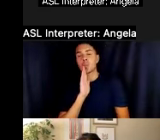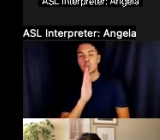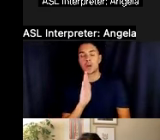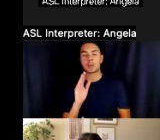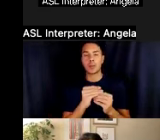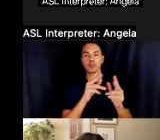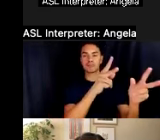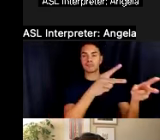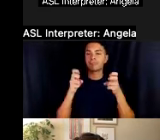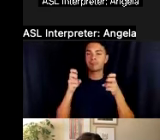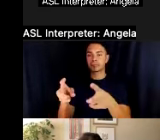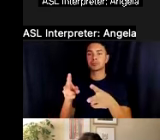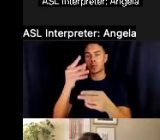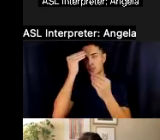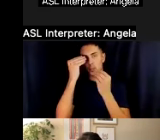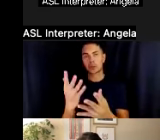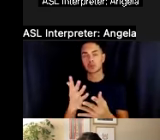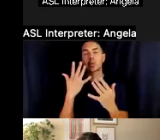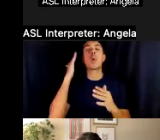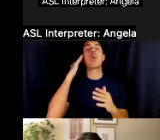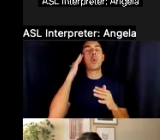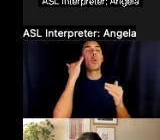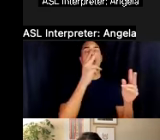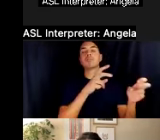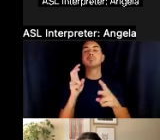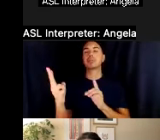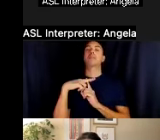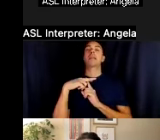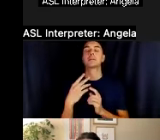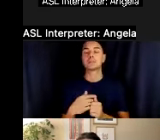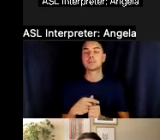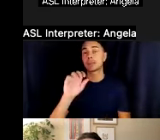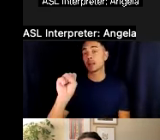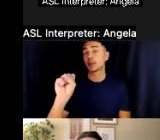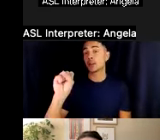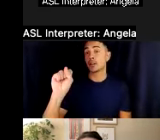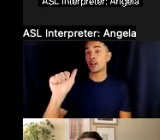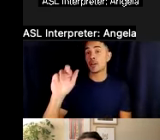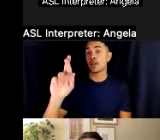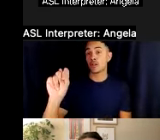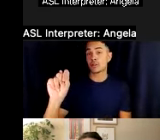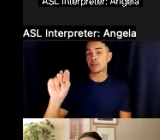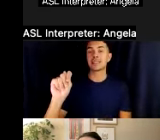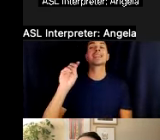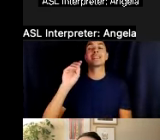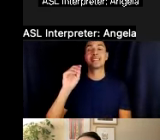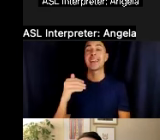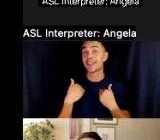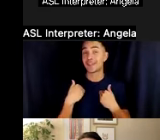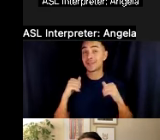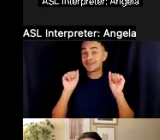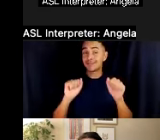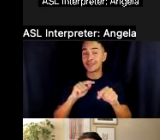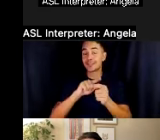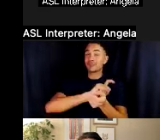that you've already received about that. The SART is absolutely in a position to change both,